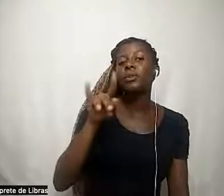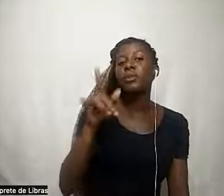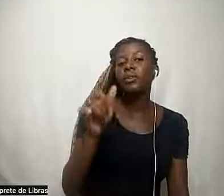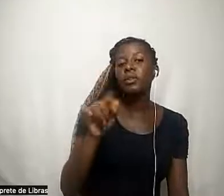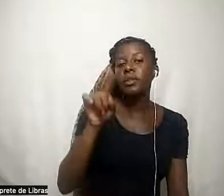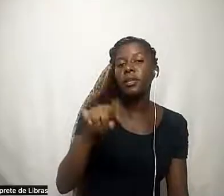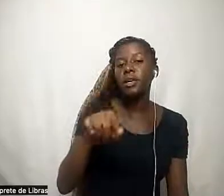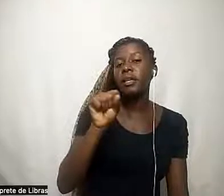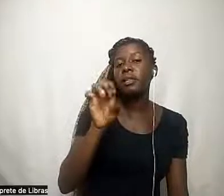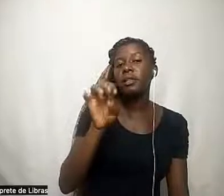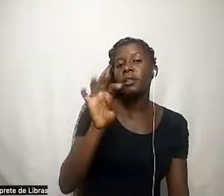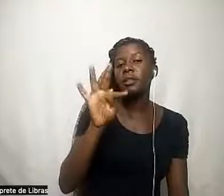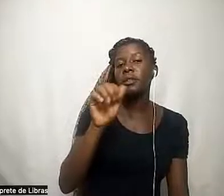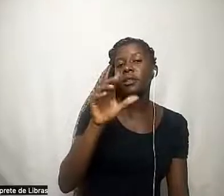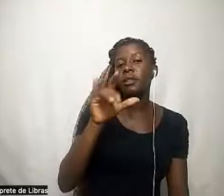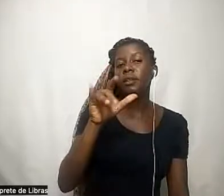about